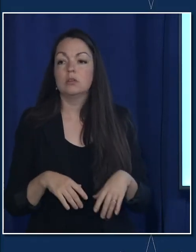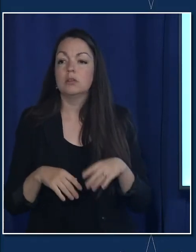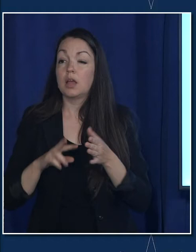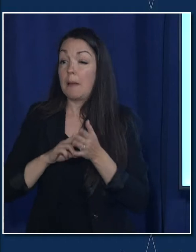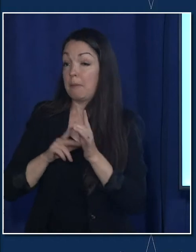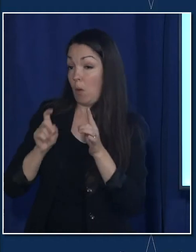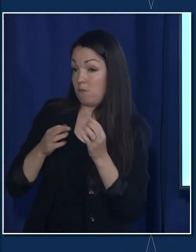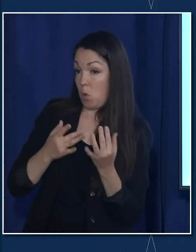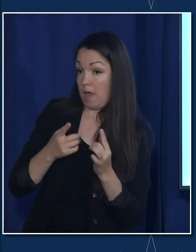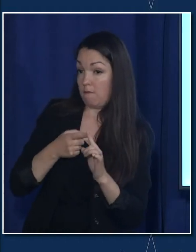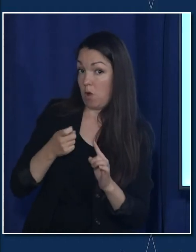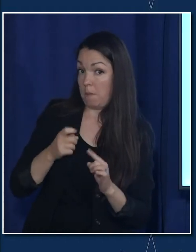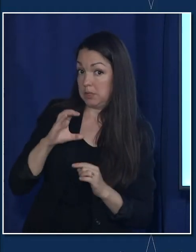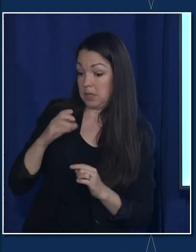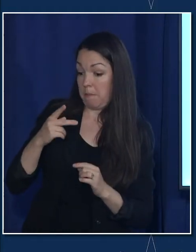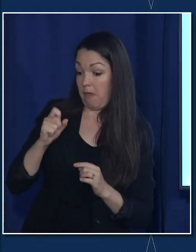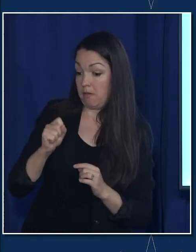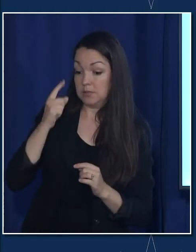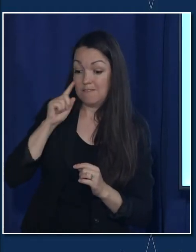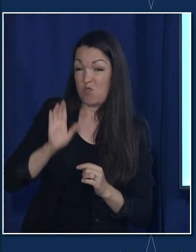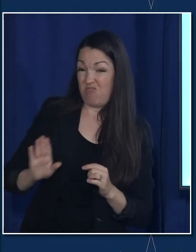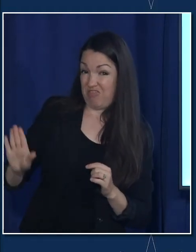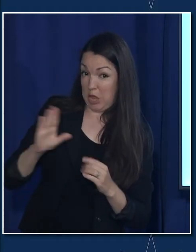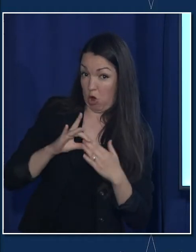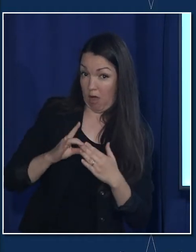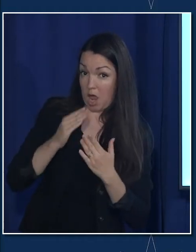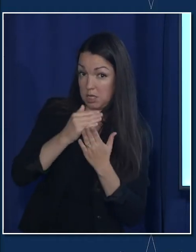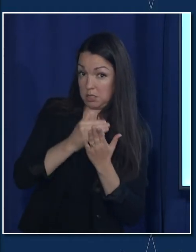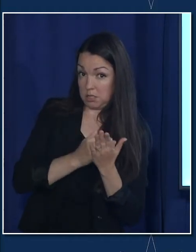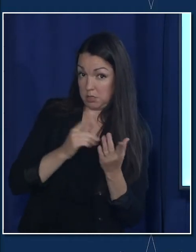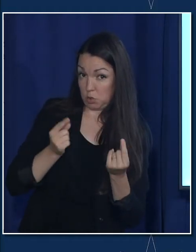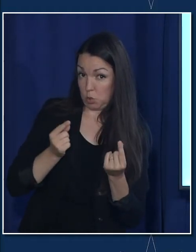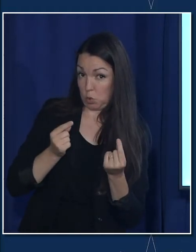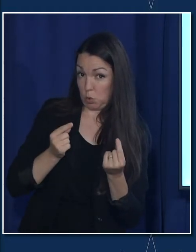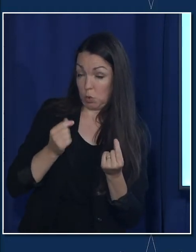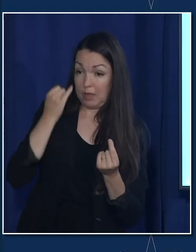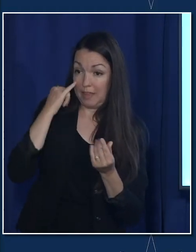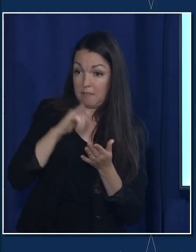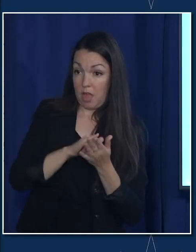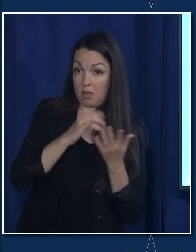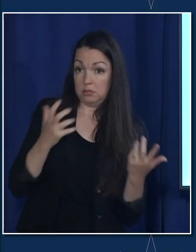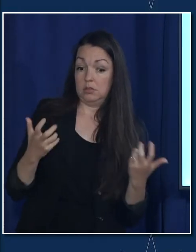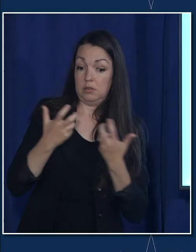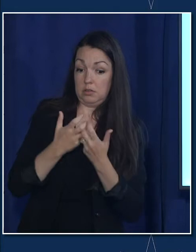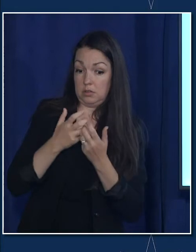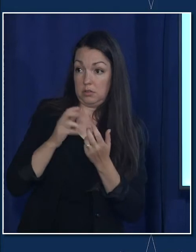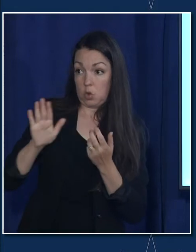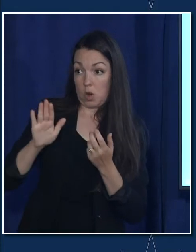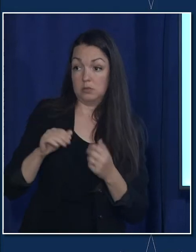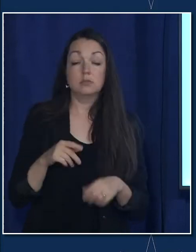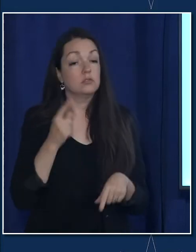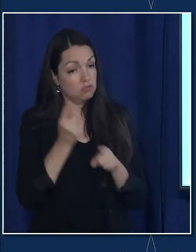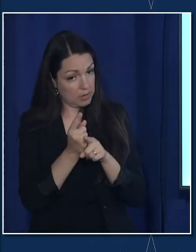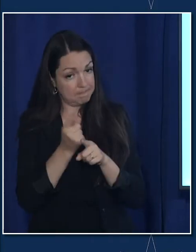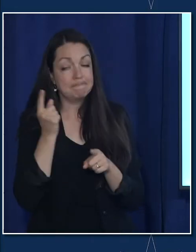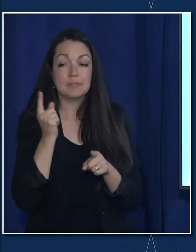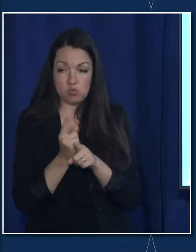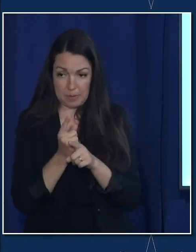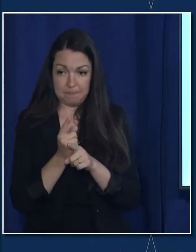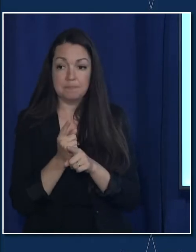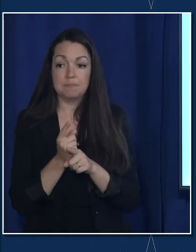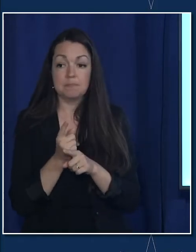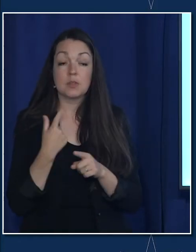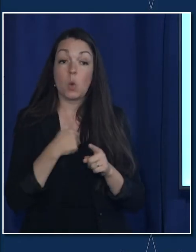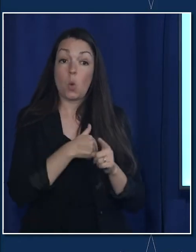wait to hear from CPS in terms of what their guidance will be. That's right. And if that is in line with what your guidance is. That's right. And we're